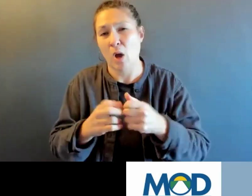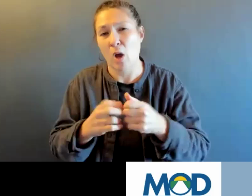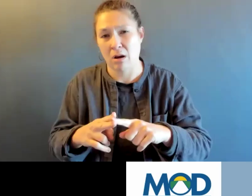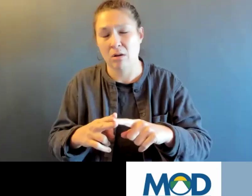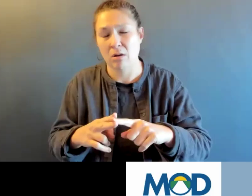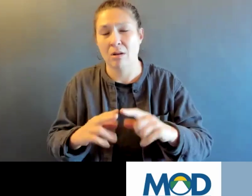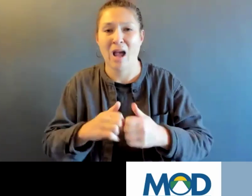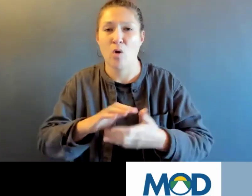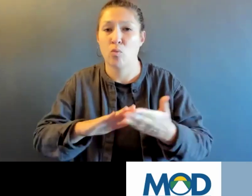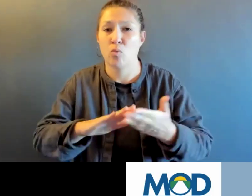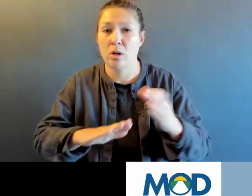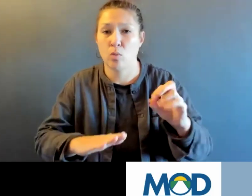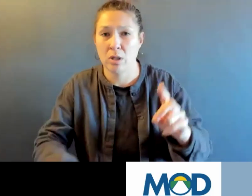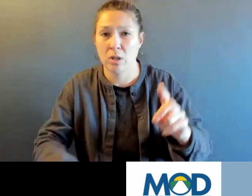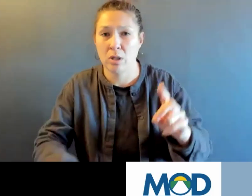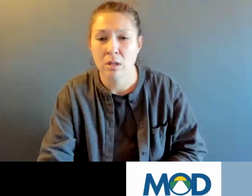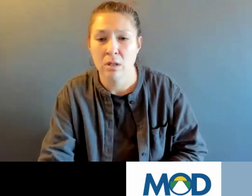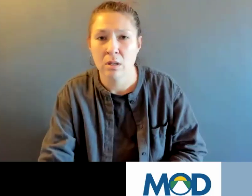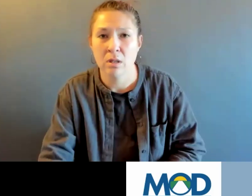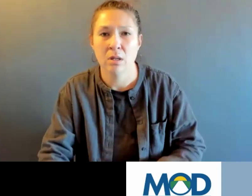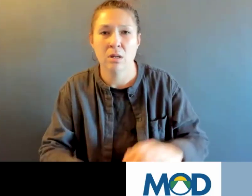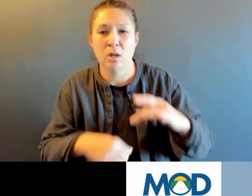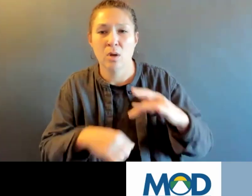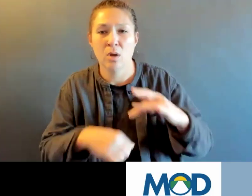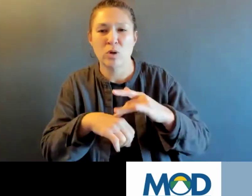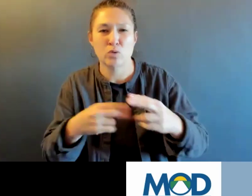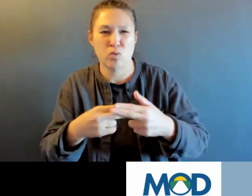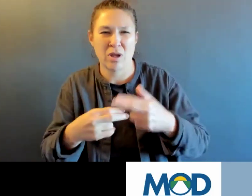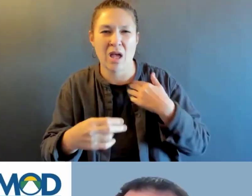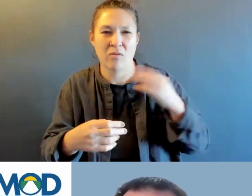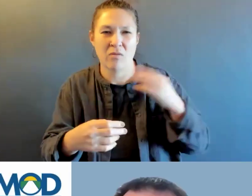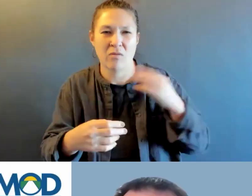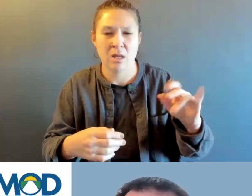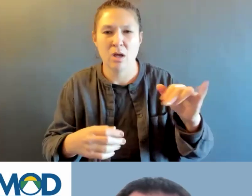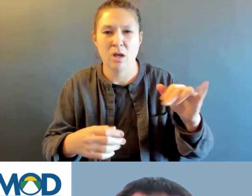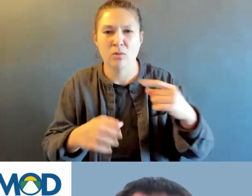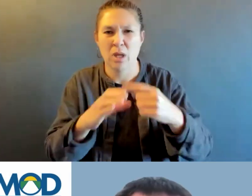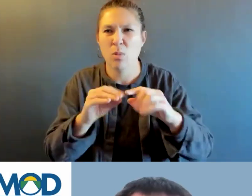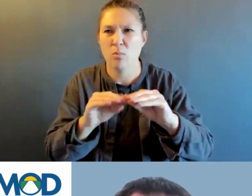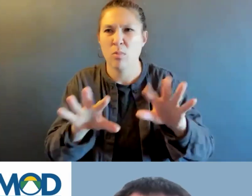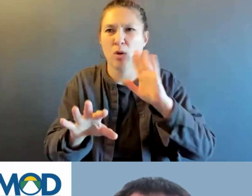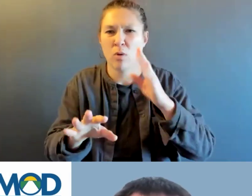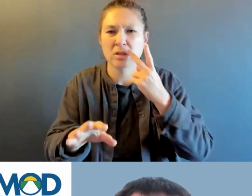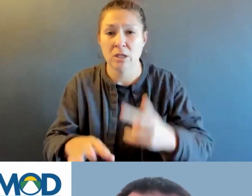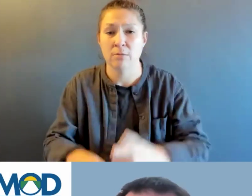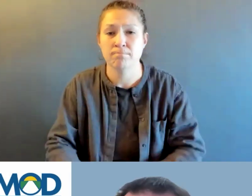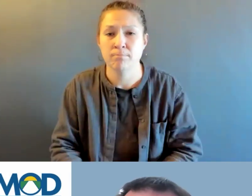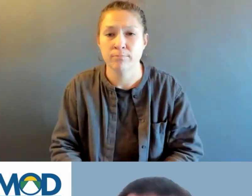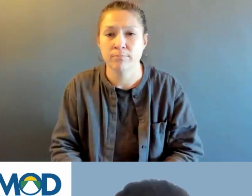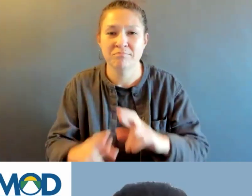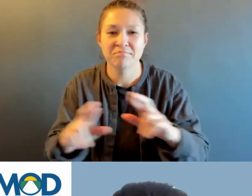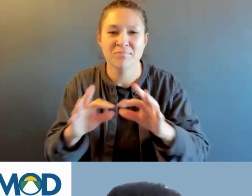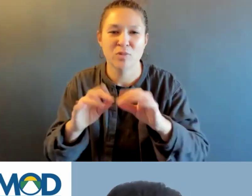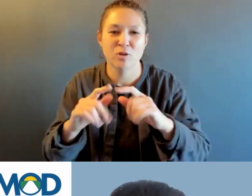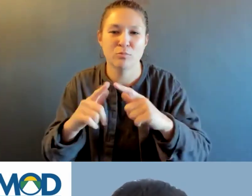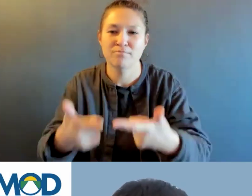COD. And a link to that is in the resource slide and also will be in the follow-up email. Next, we have a